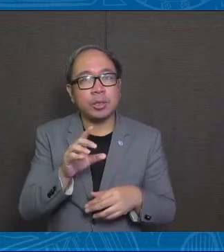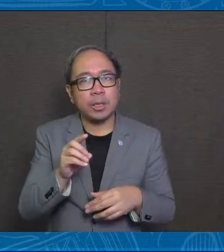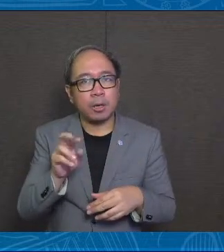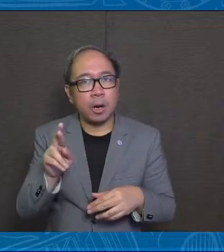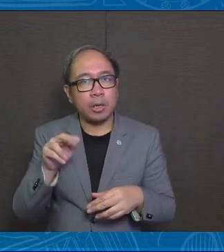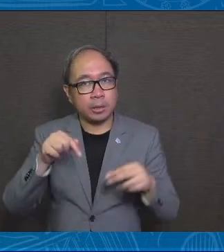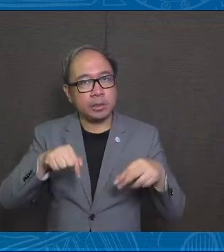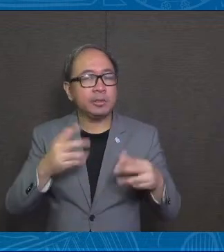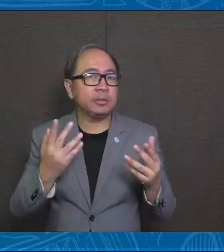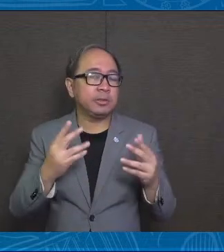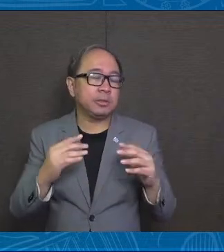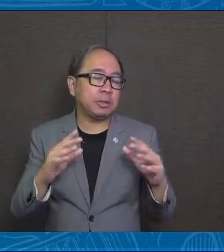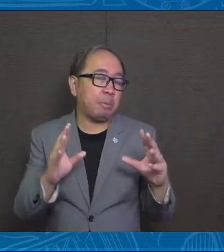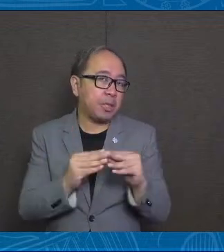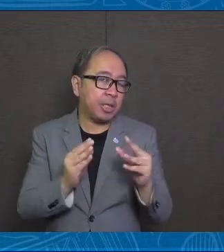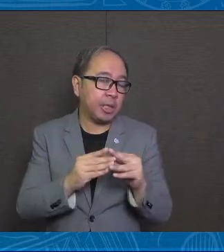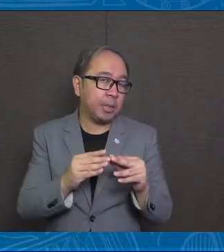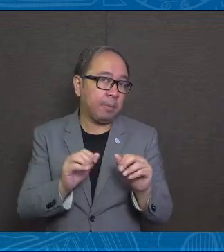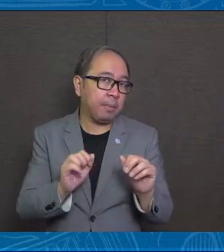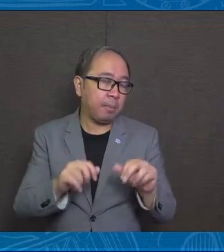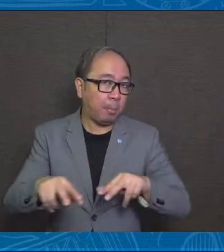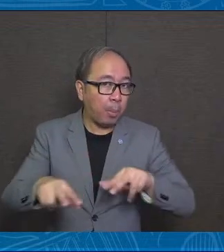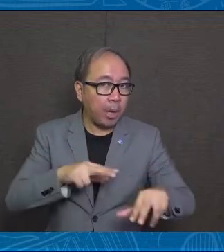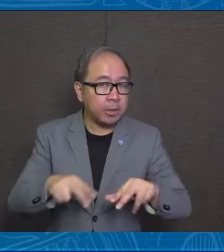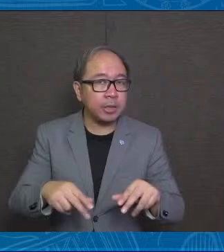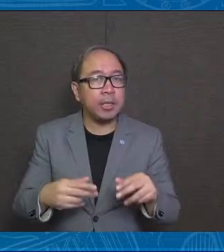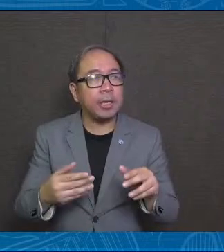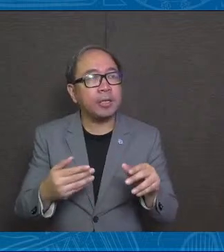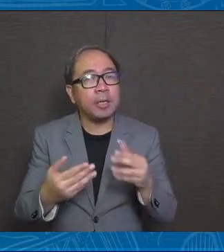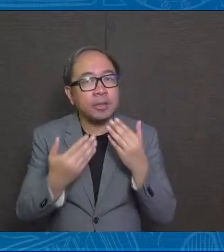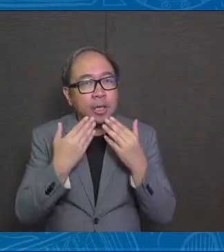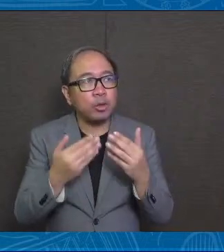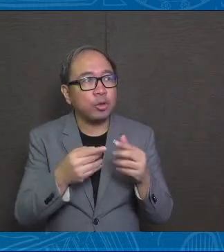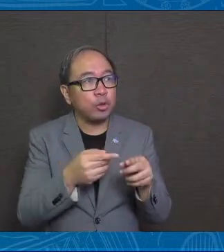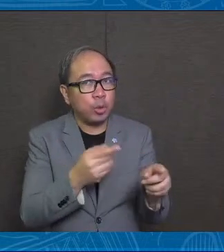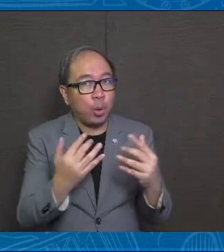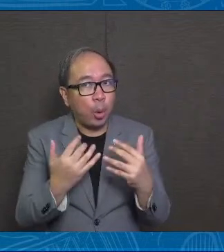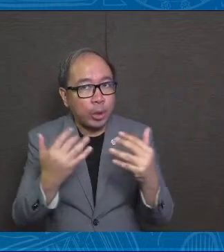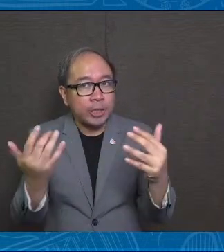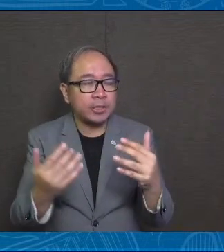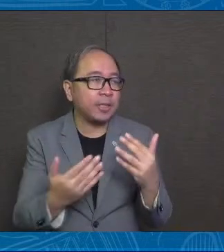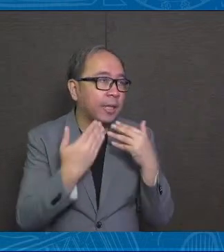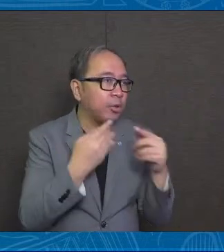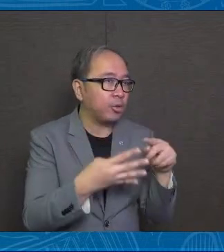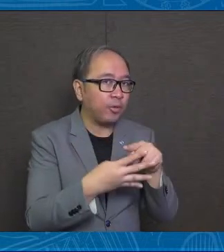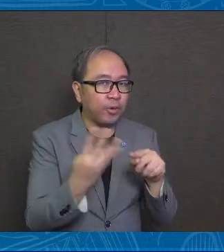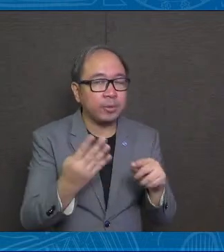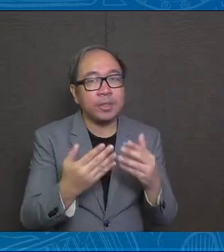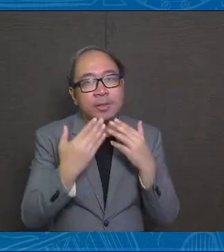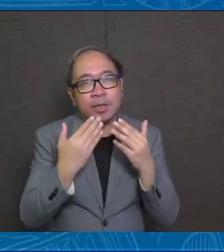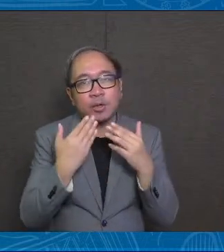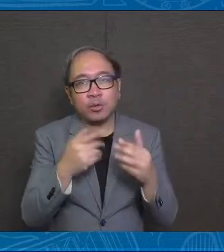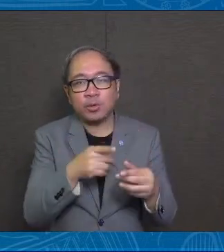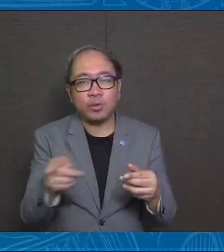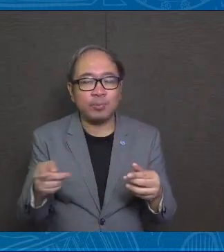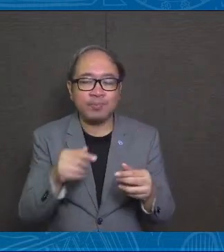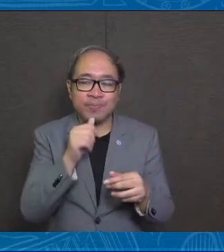this session possible. And thank you to our esteemed panelists once again. And thank you to audience for being so patient with us. Thank you.